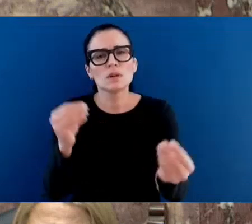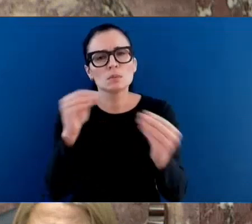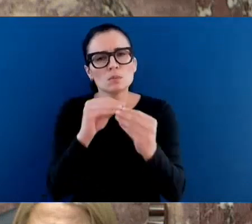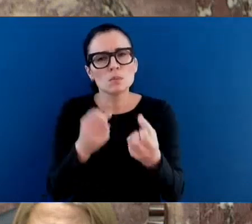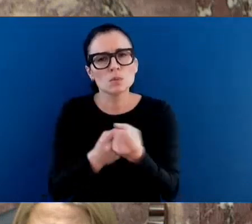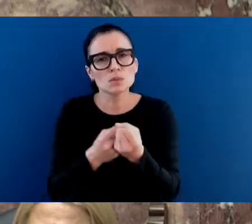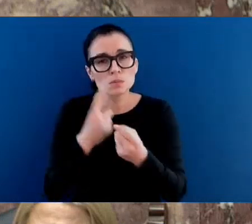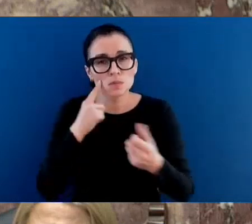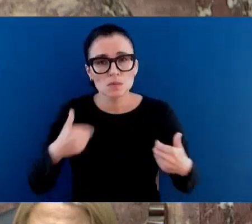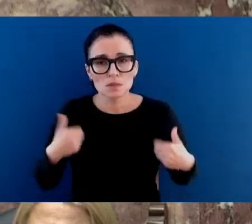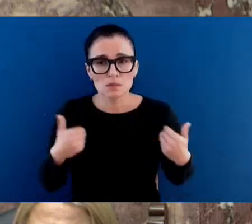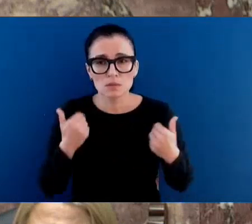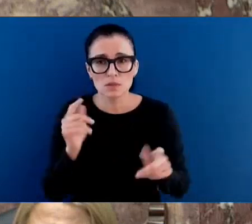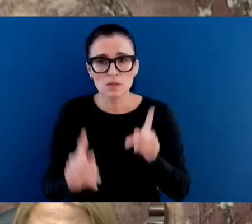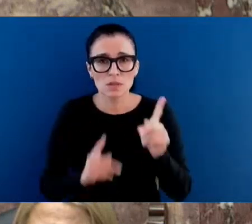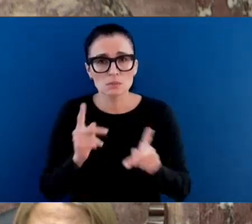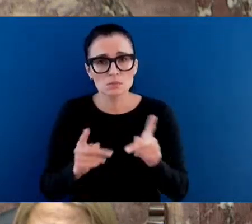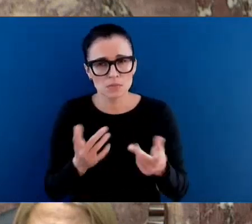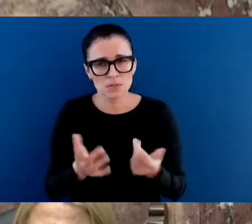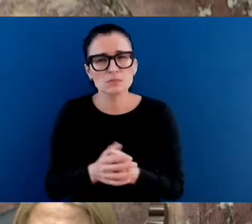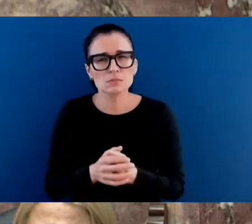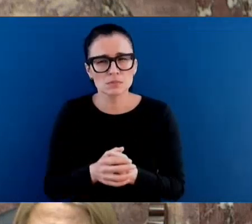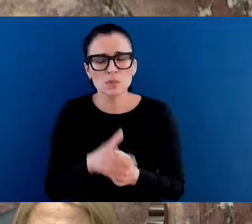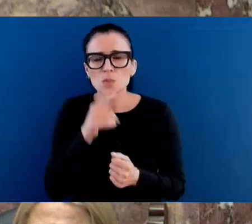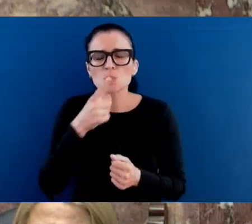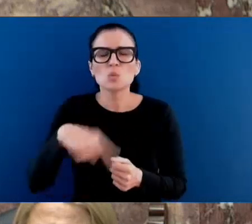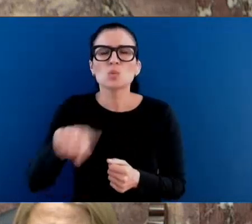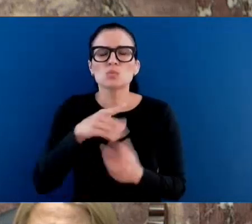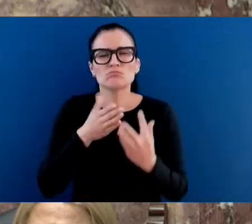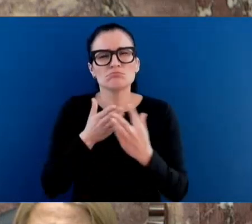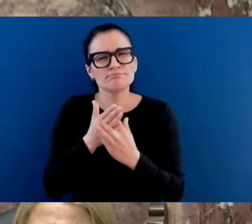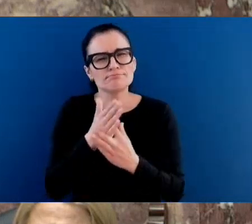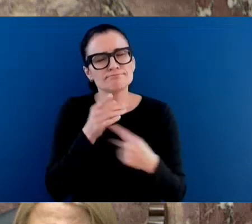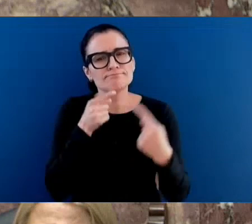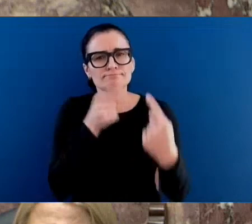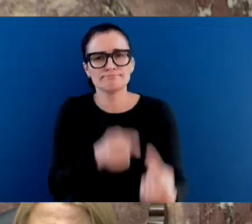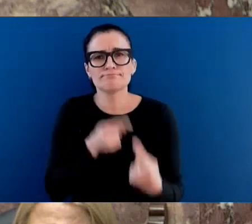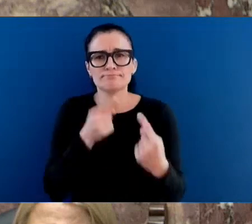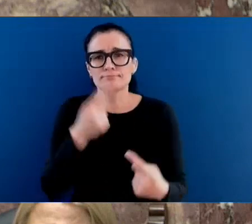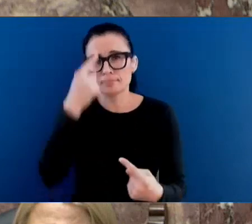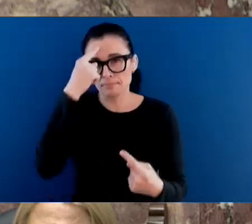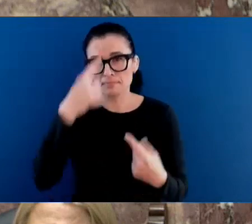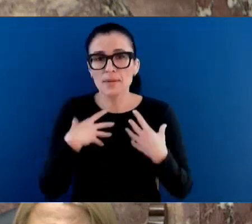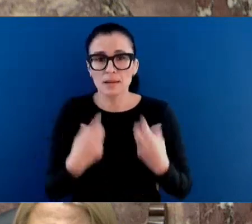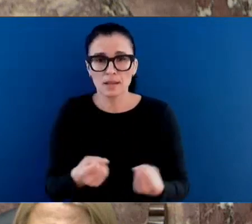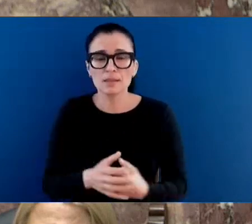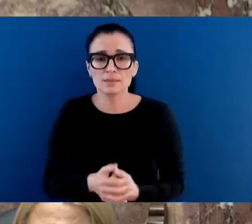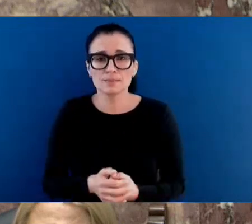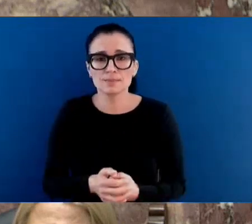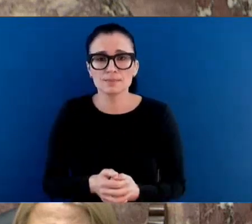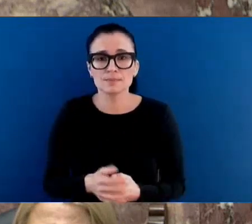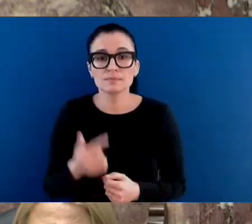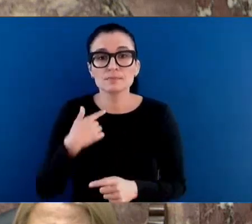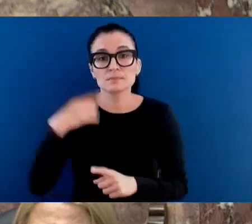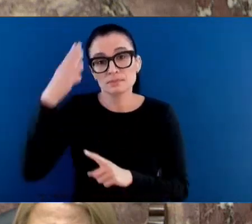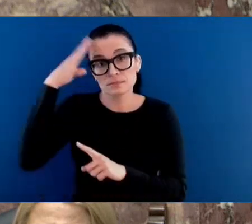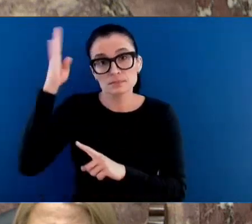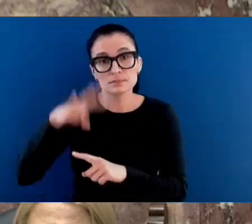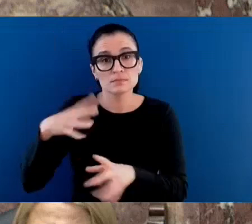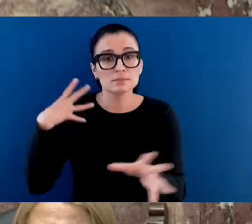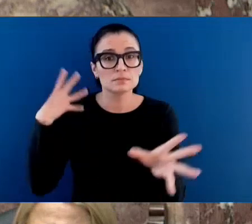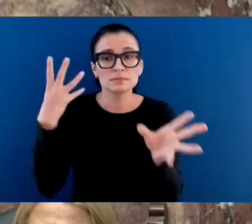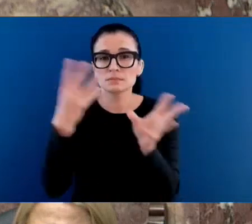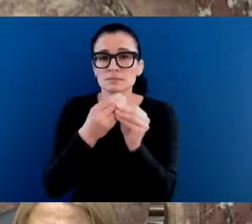health challenges. We know that the situation for youth has worsened since the pandemic, and that's